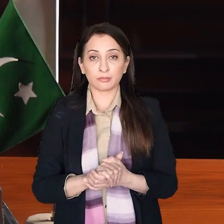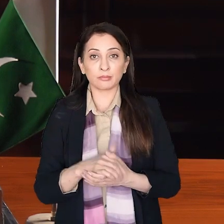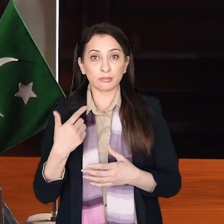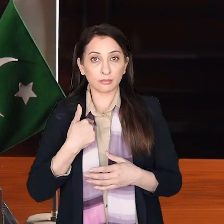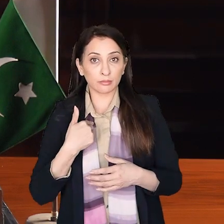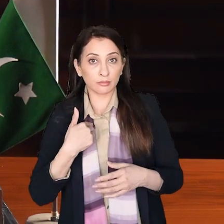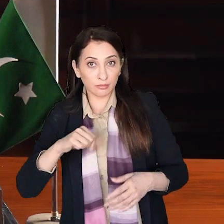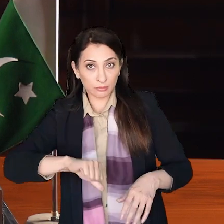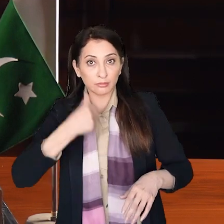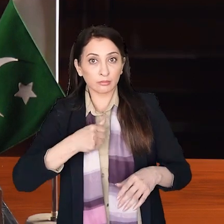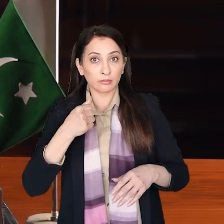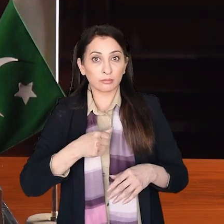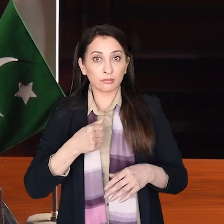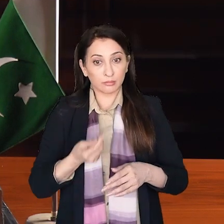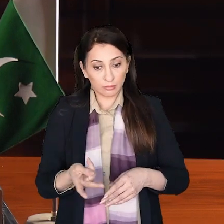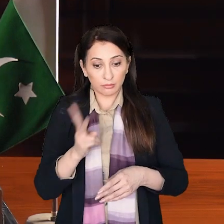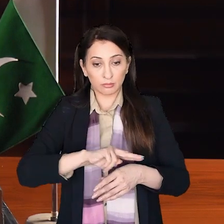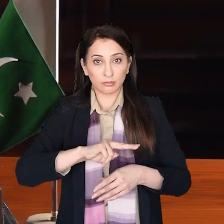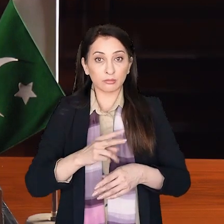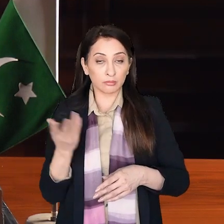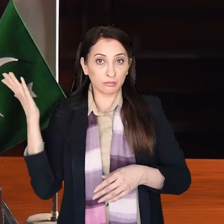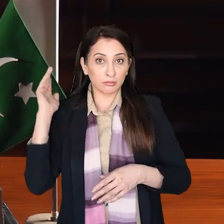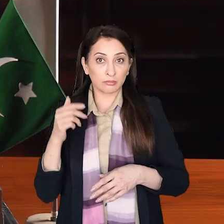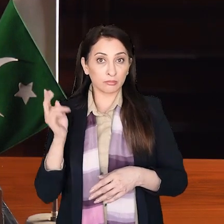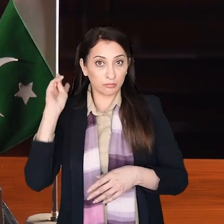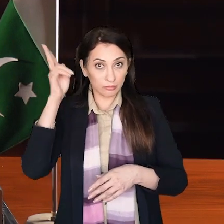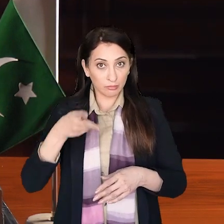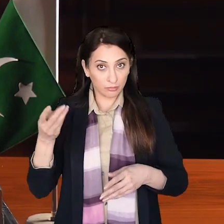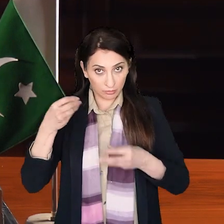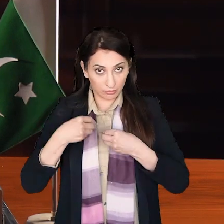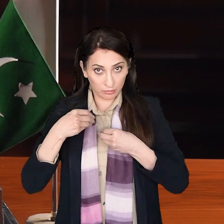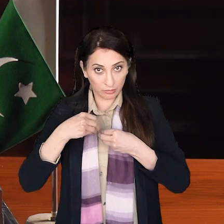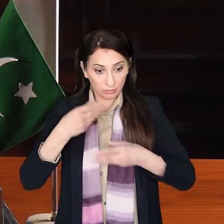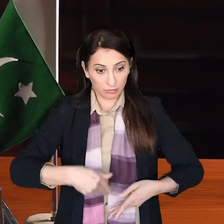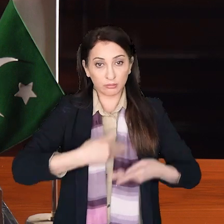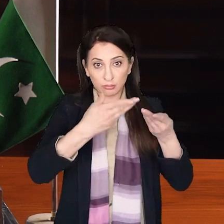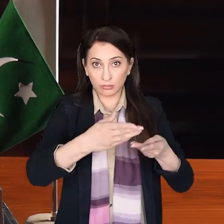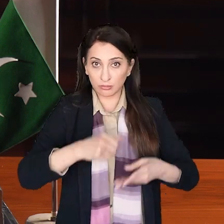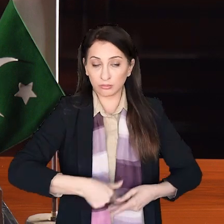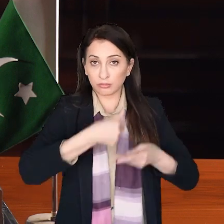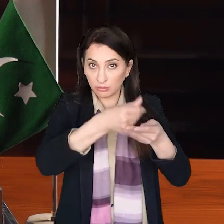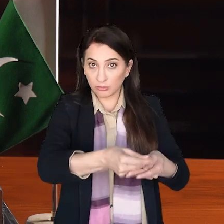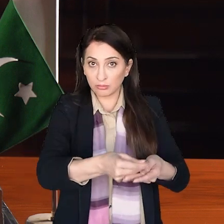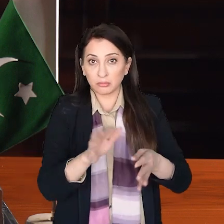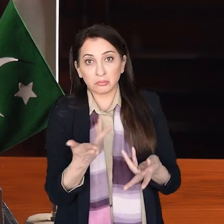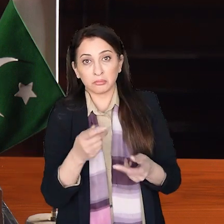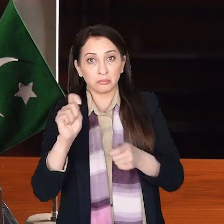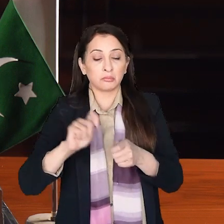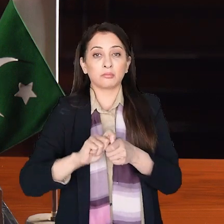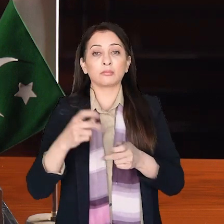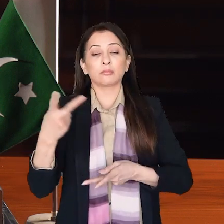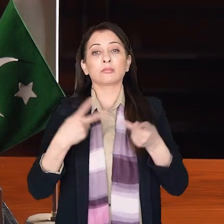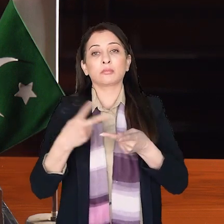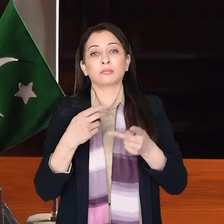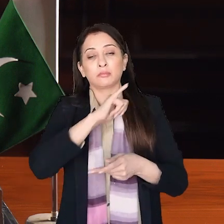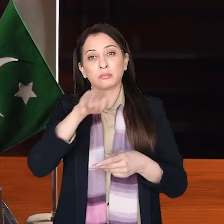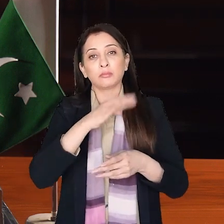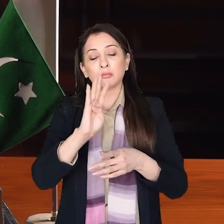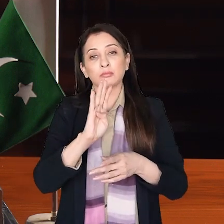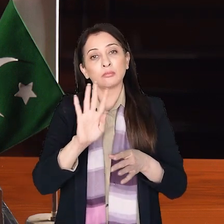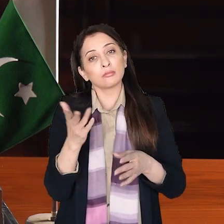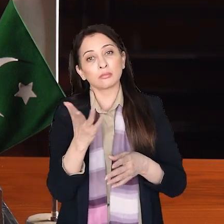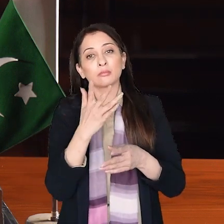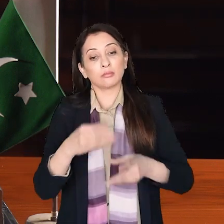have privilege, we need to give back. So whether that's in charity, whether that's in boosting exports, whether that's in manufacturing and creating